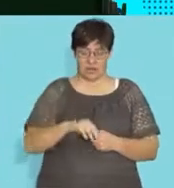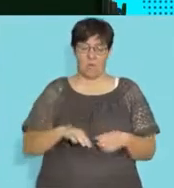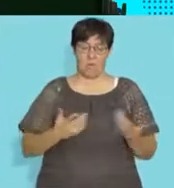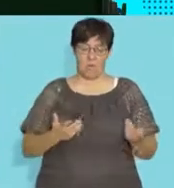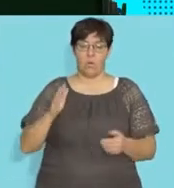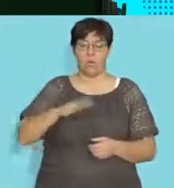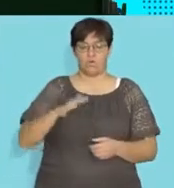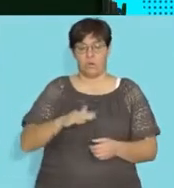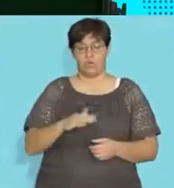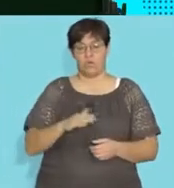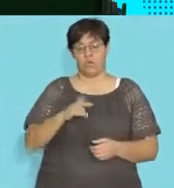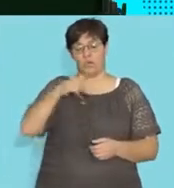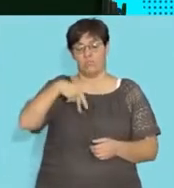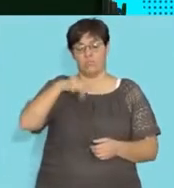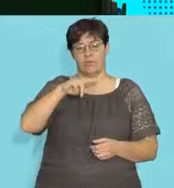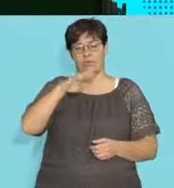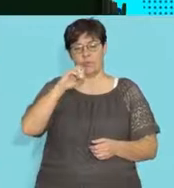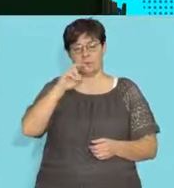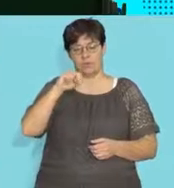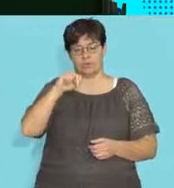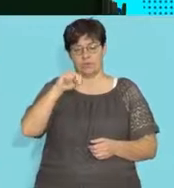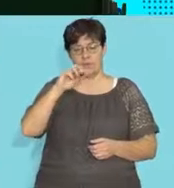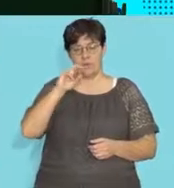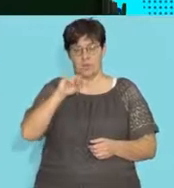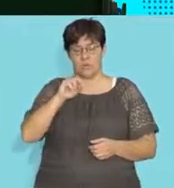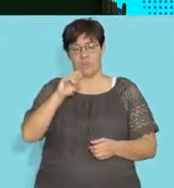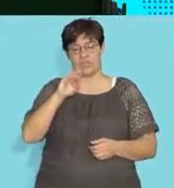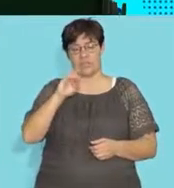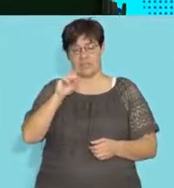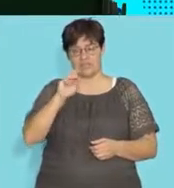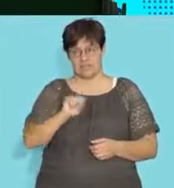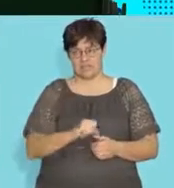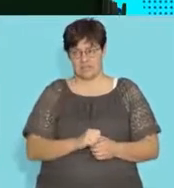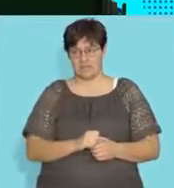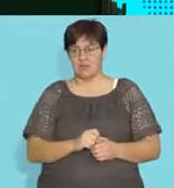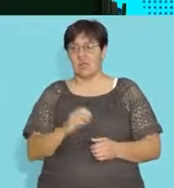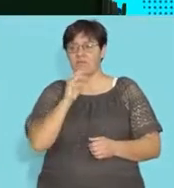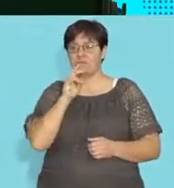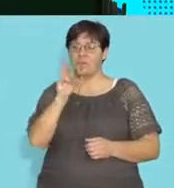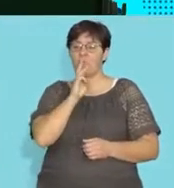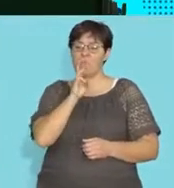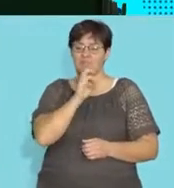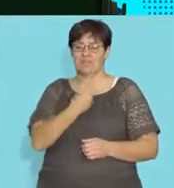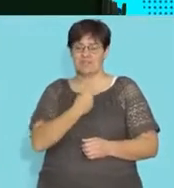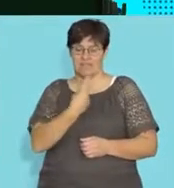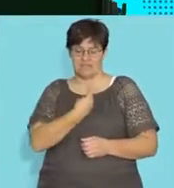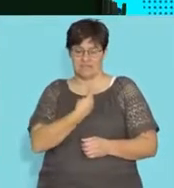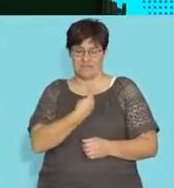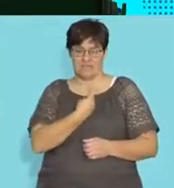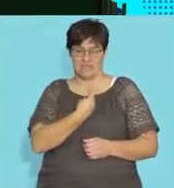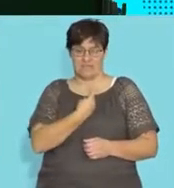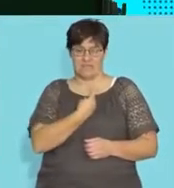for it is autoprotolysis, meaning auto comes from water with